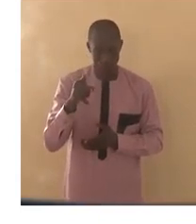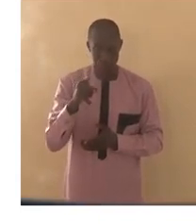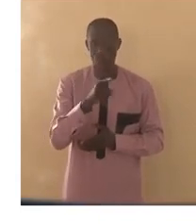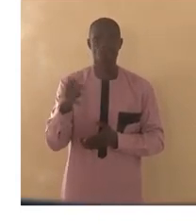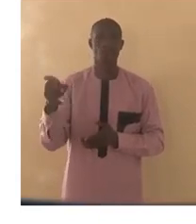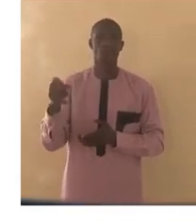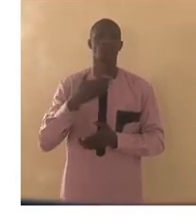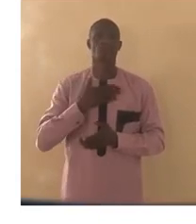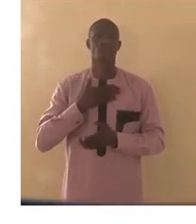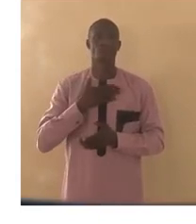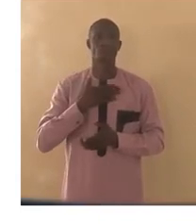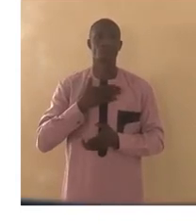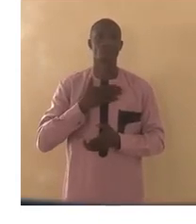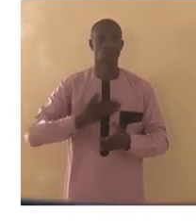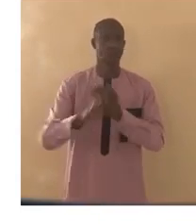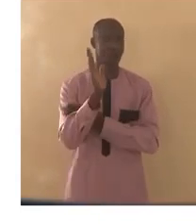for you.